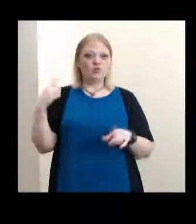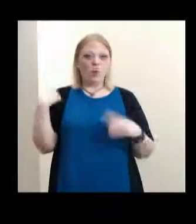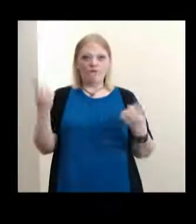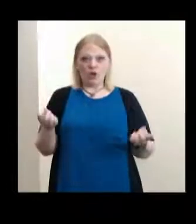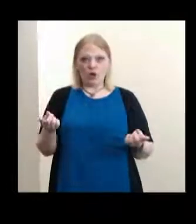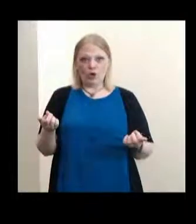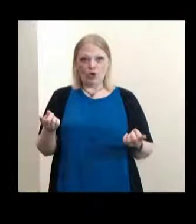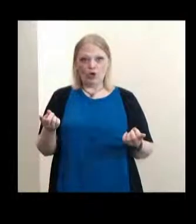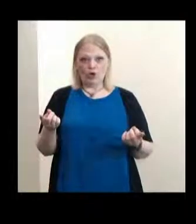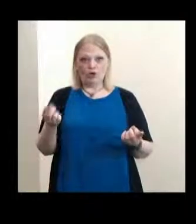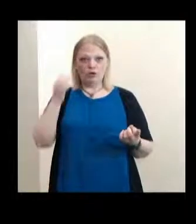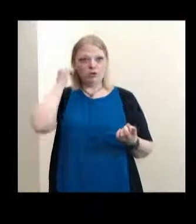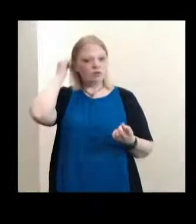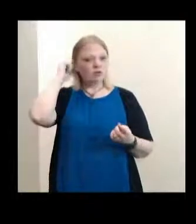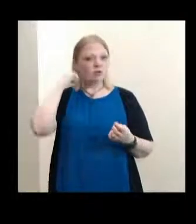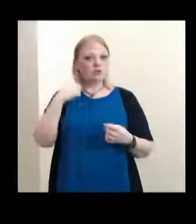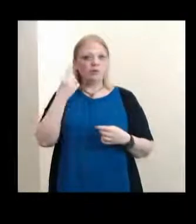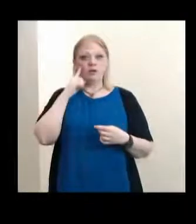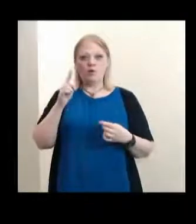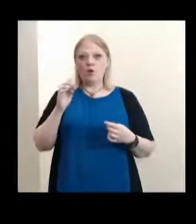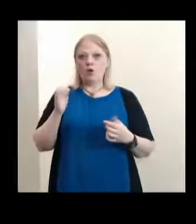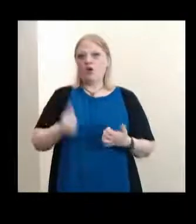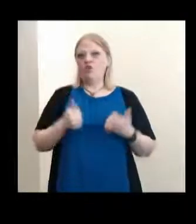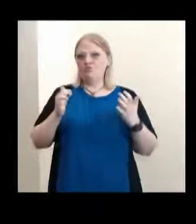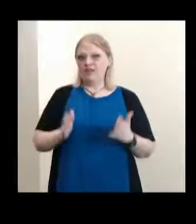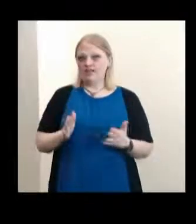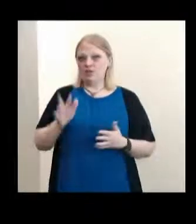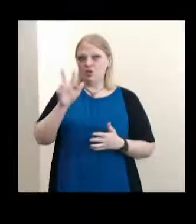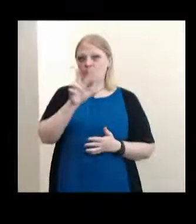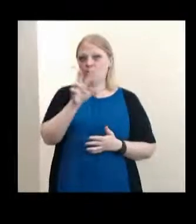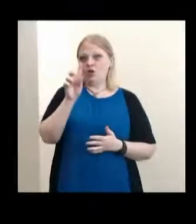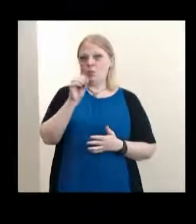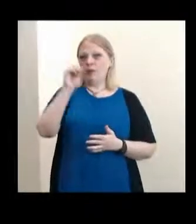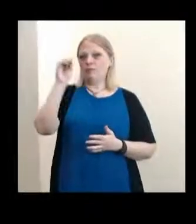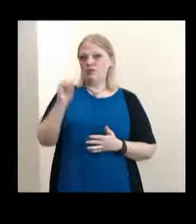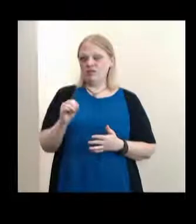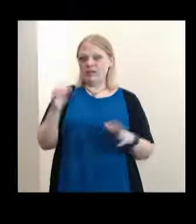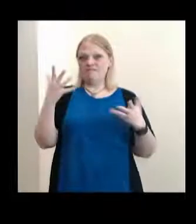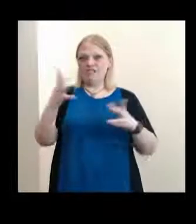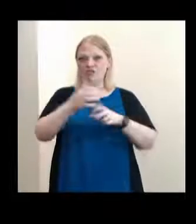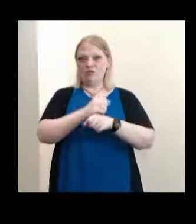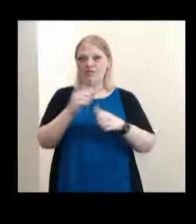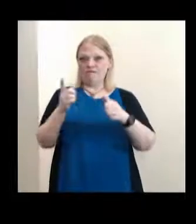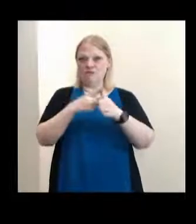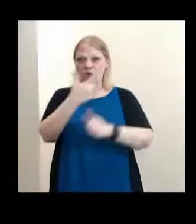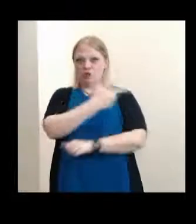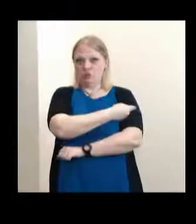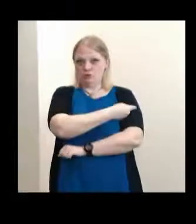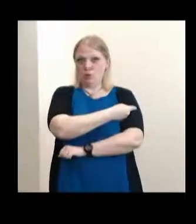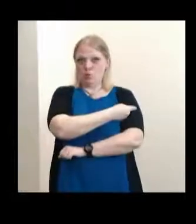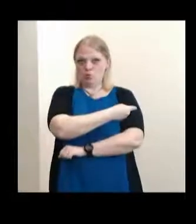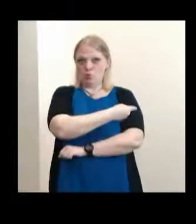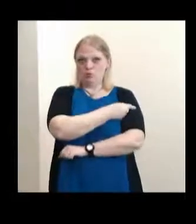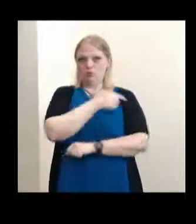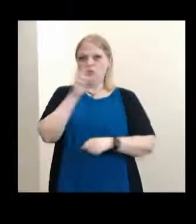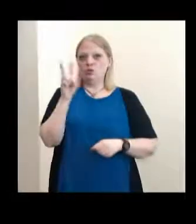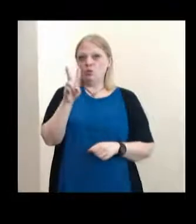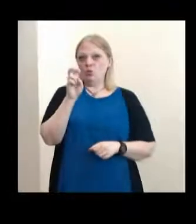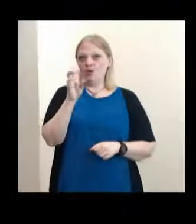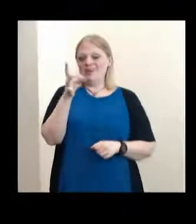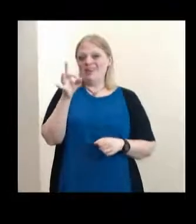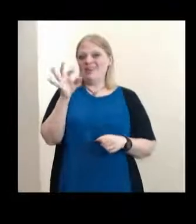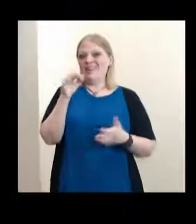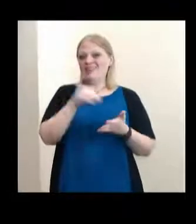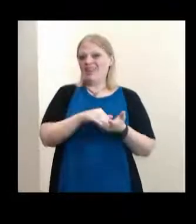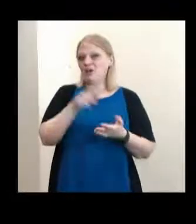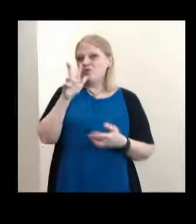far, among Erie County residents, 31% have received their first dose, and so that's